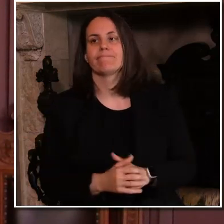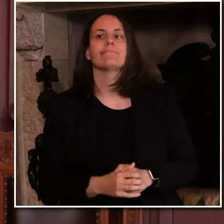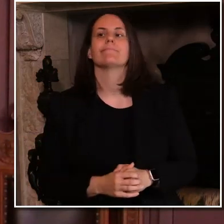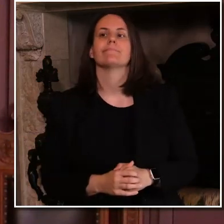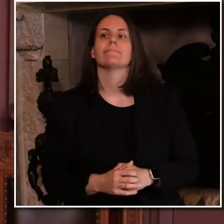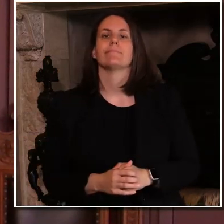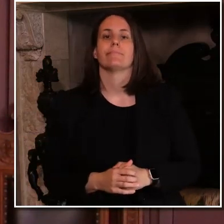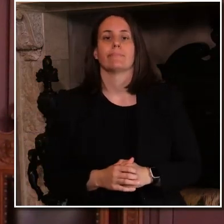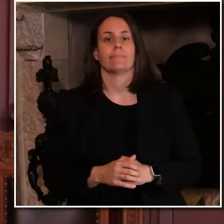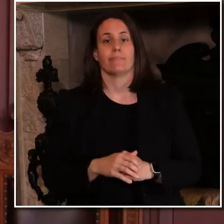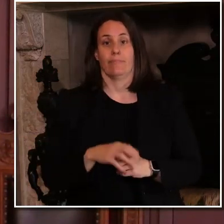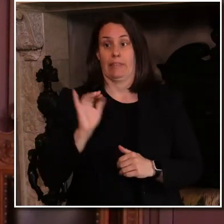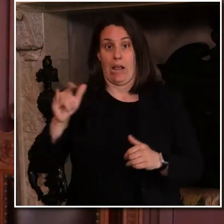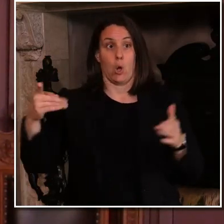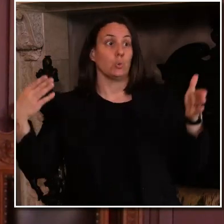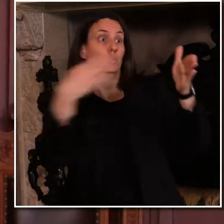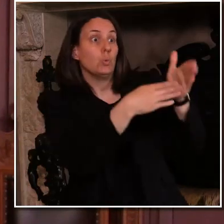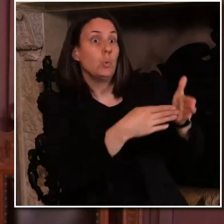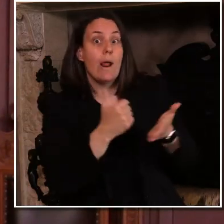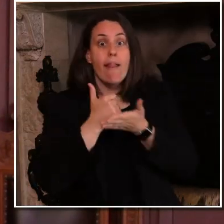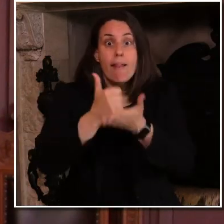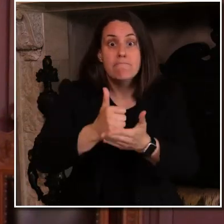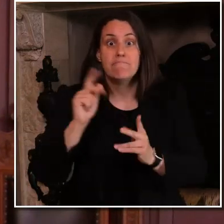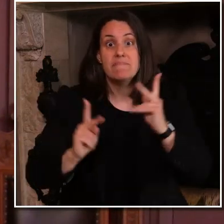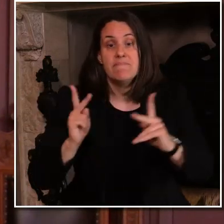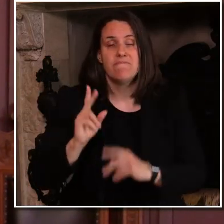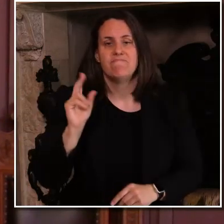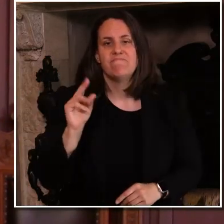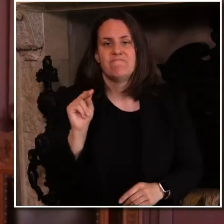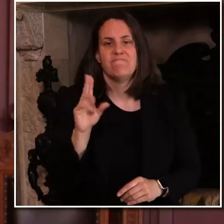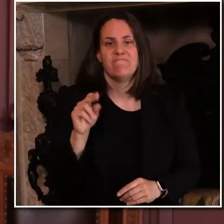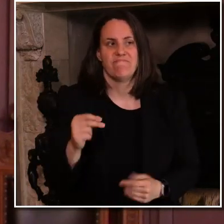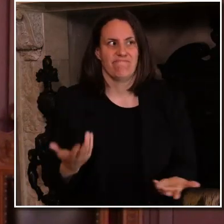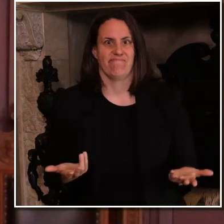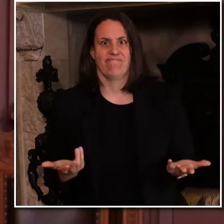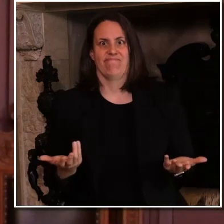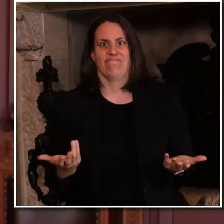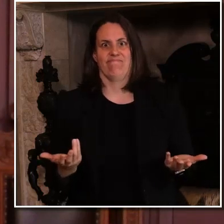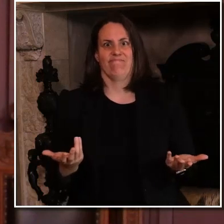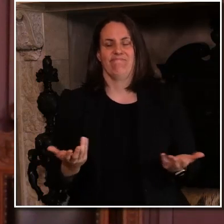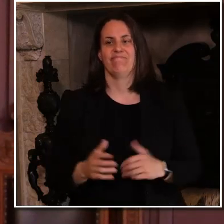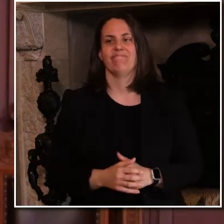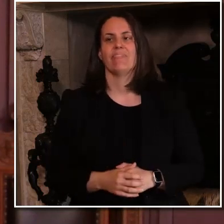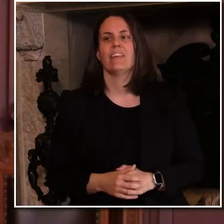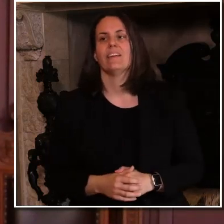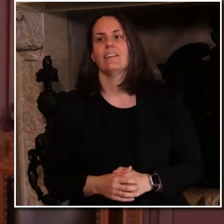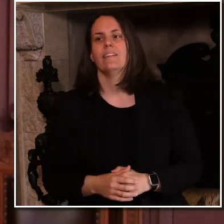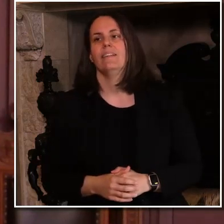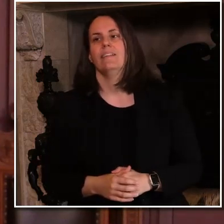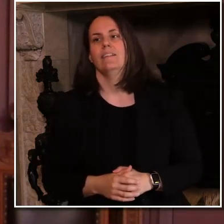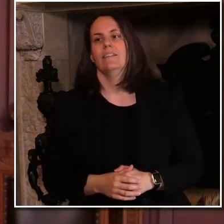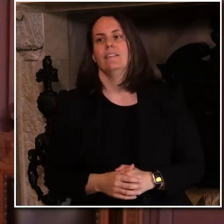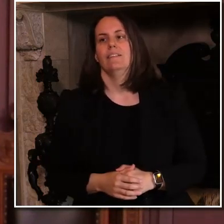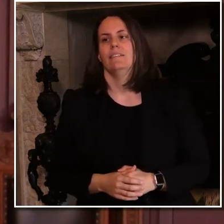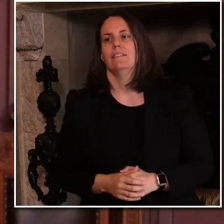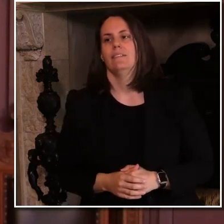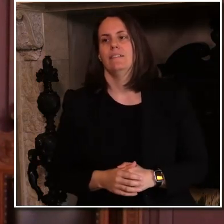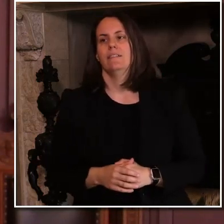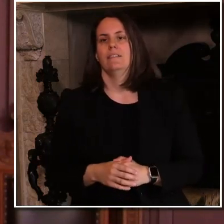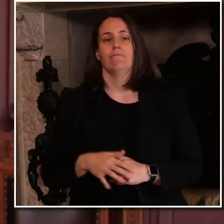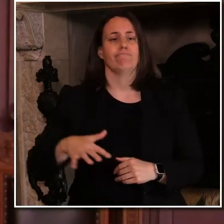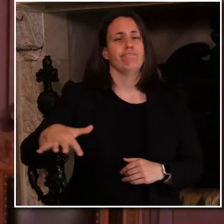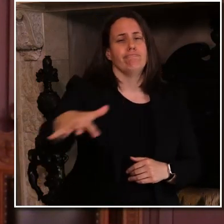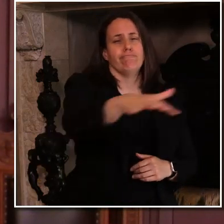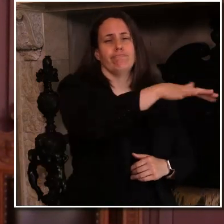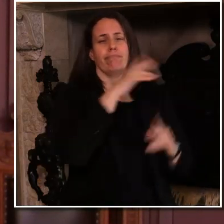support, great amicus briefs by different groups of people across the state that understand the importance